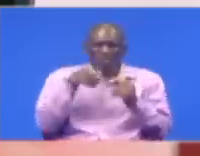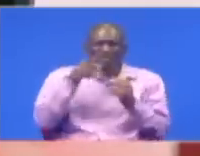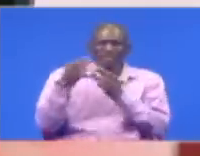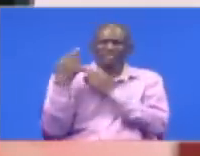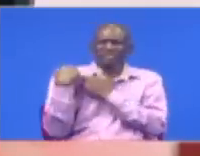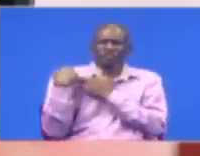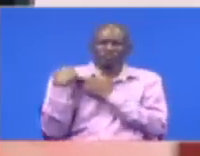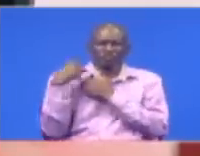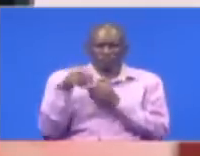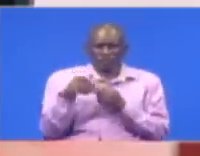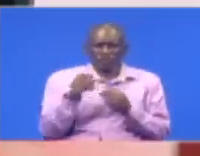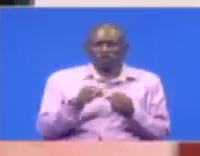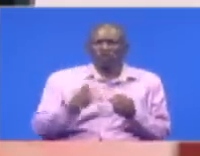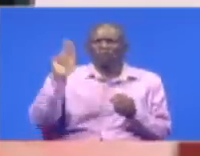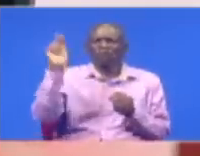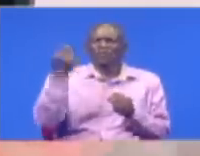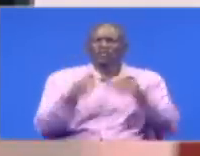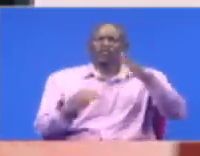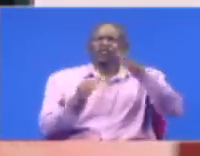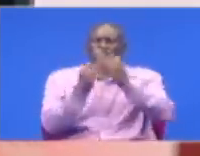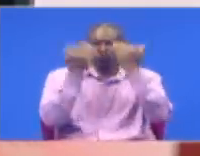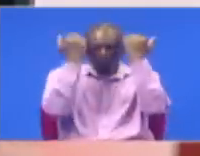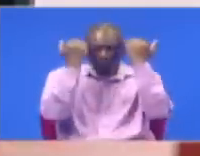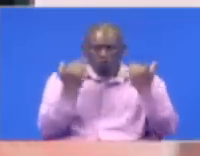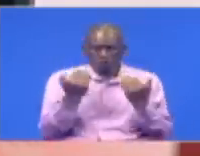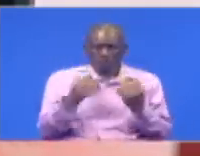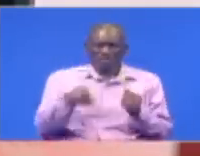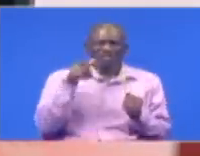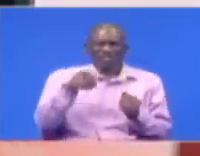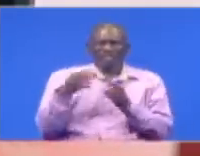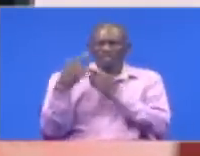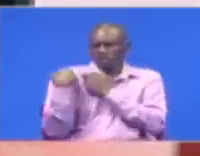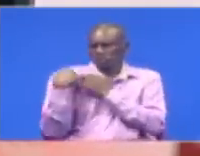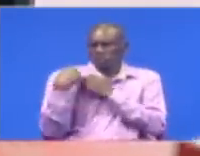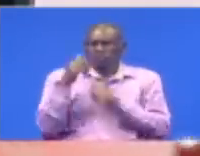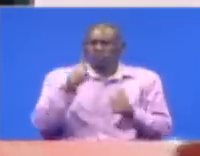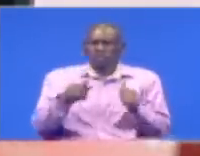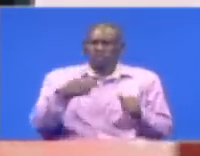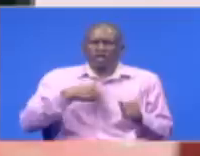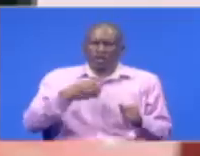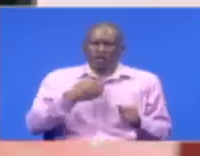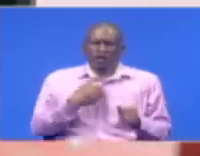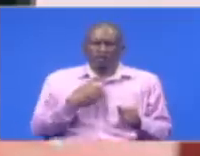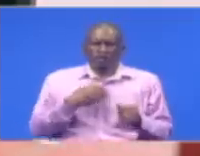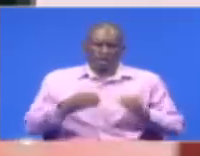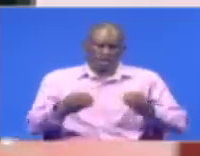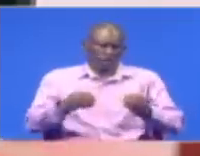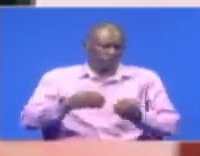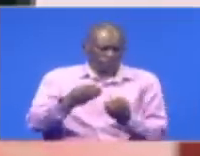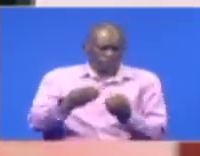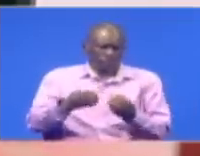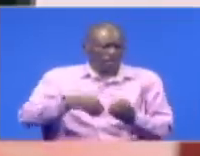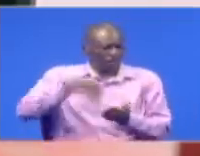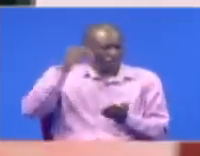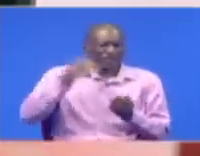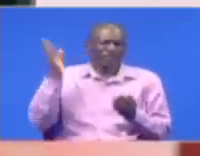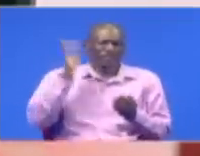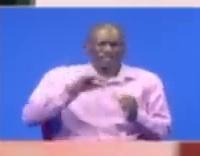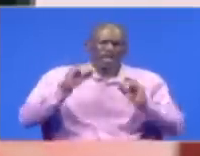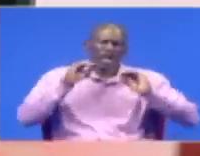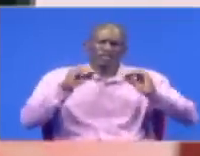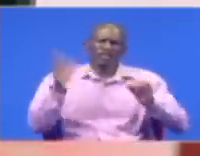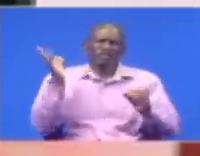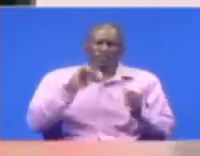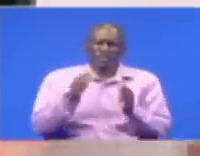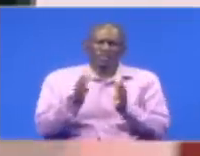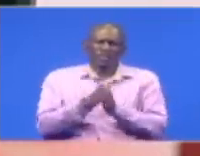of president of the Supreme Court is a role that I have trained myself for. It's